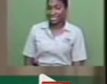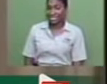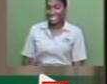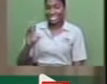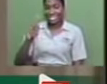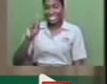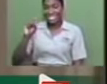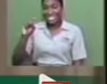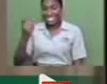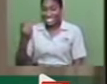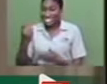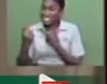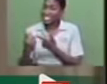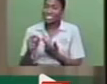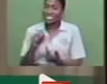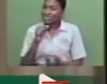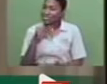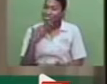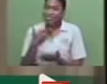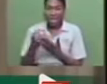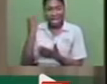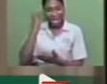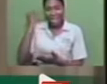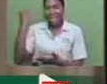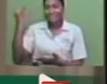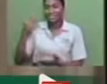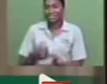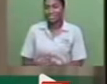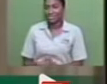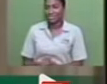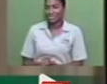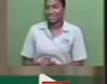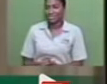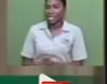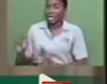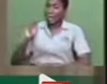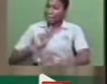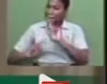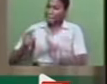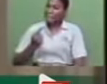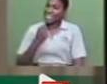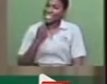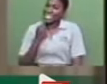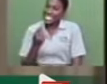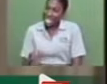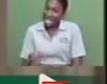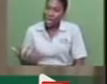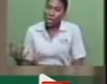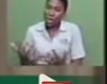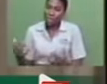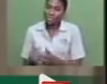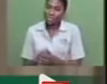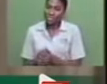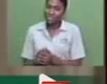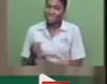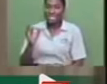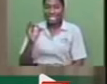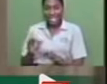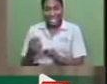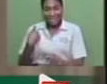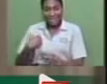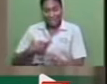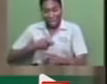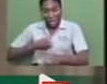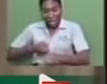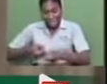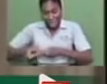is disingenuous, then people are saying, had we handled our largesse differently, we probably would not have had